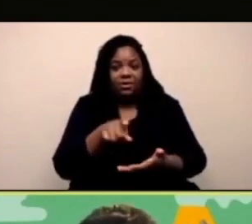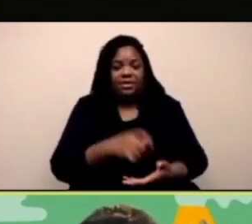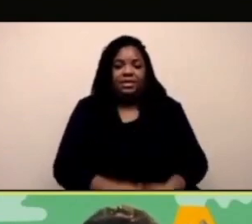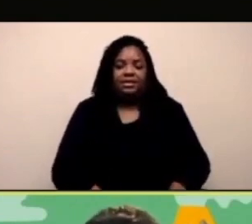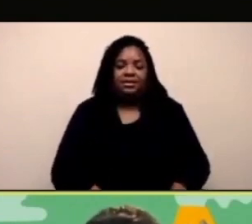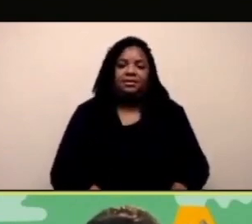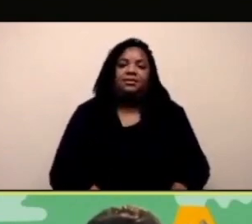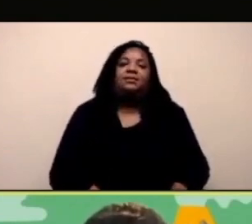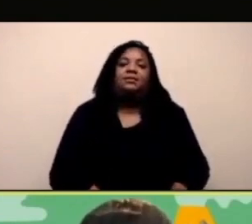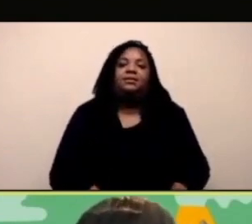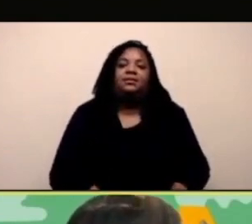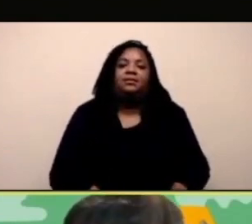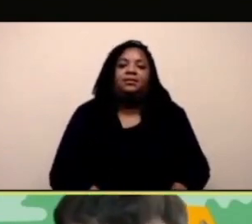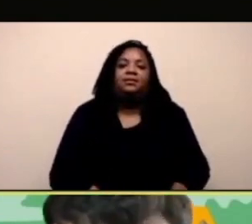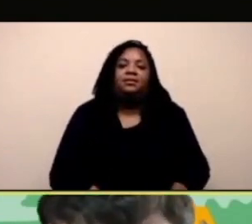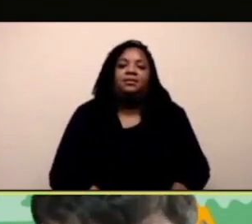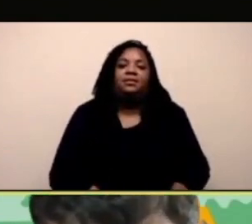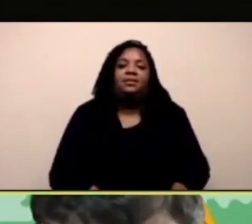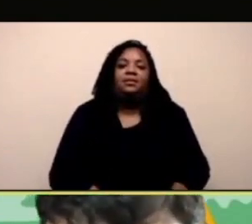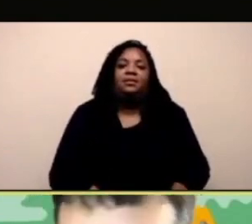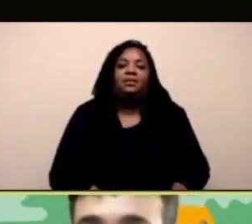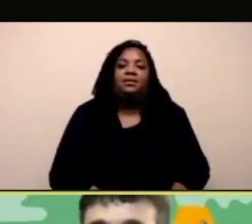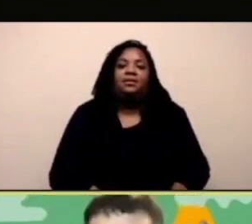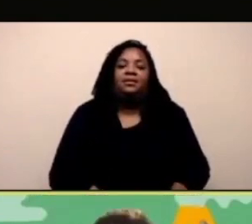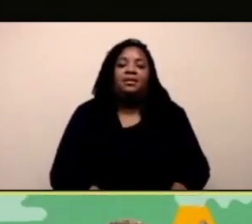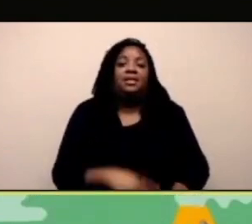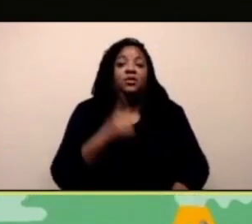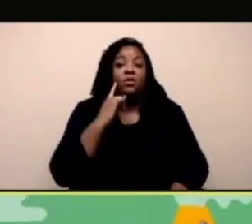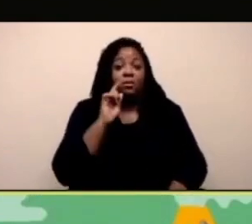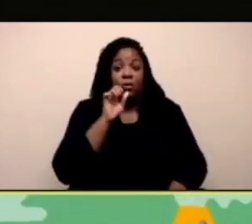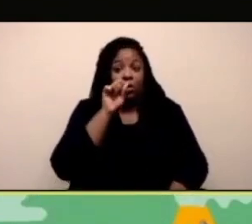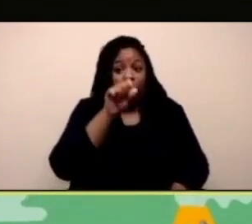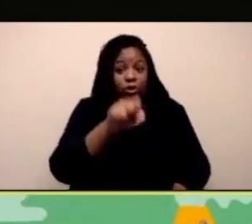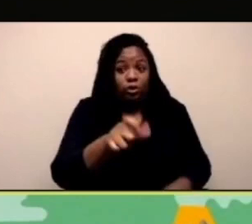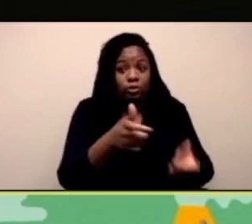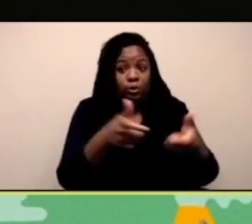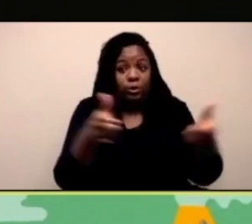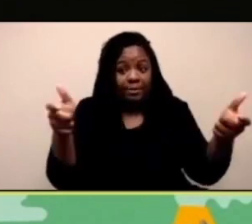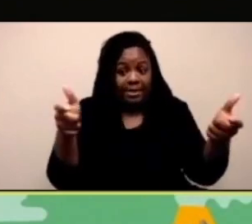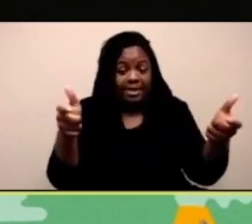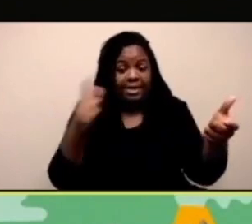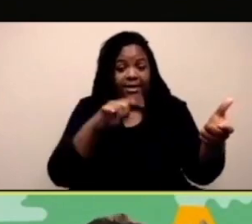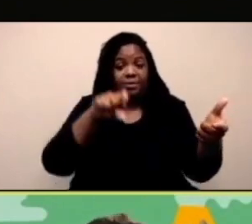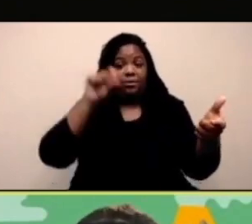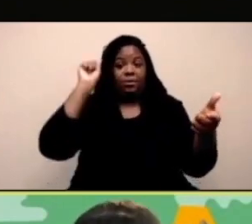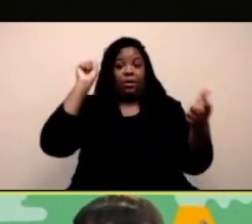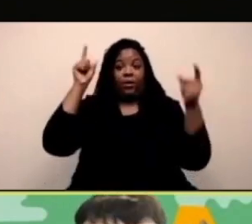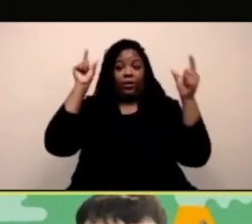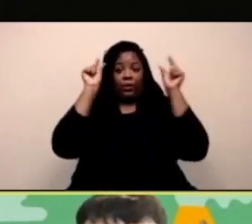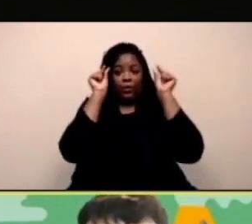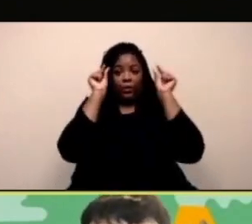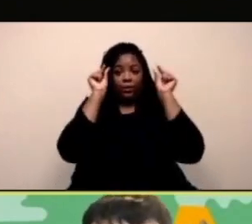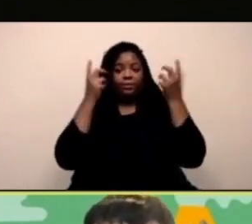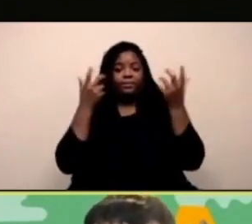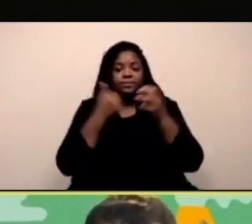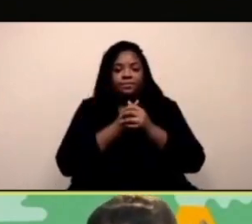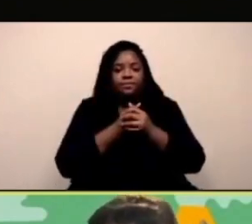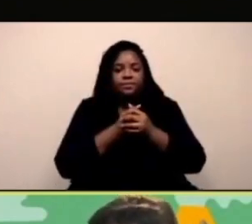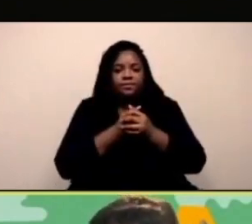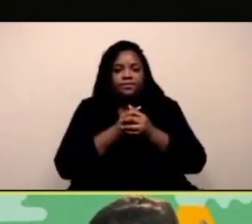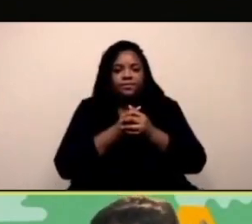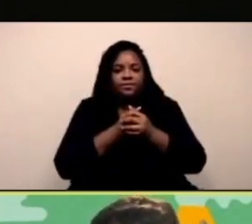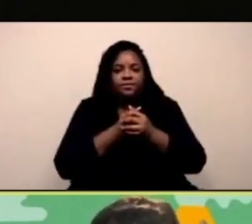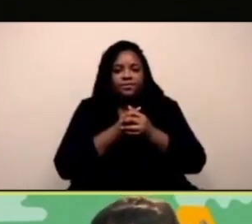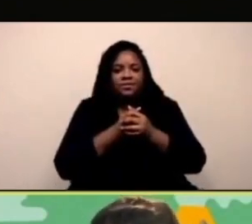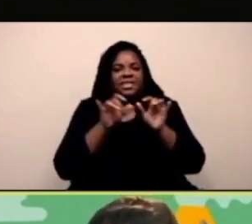And now, at least for the ears, as I get closer, they get bigger, and as I go further back, they get smaller. So let's do